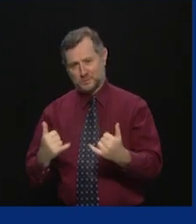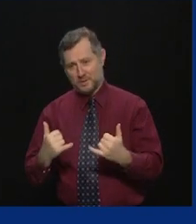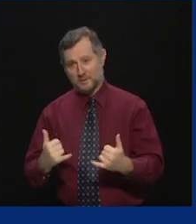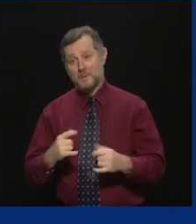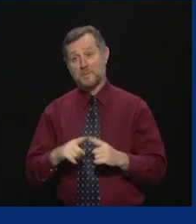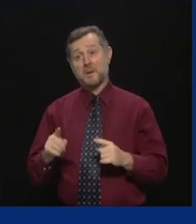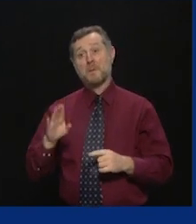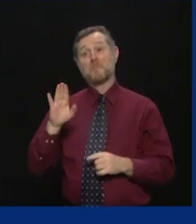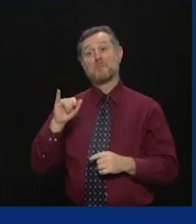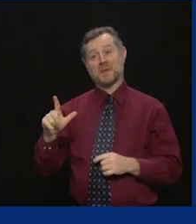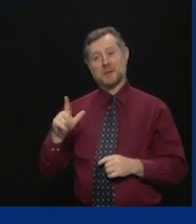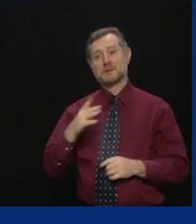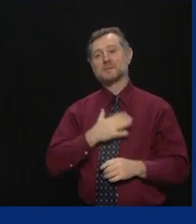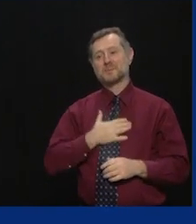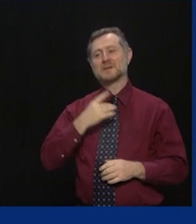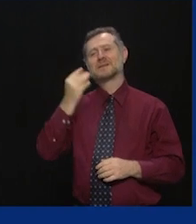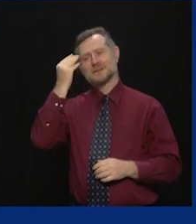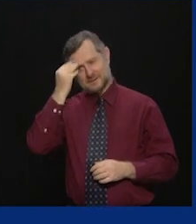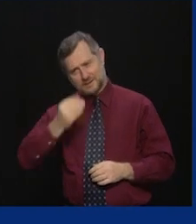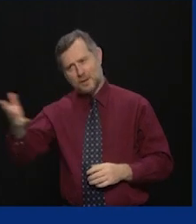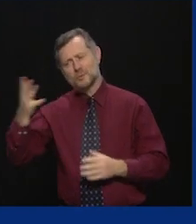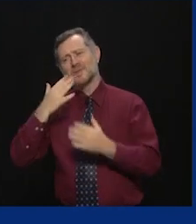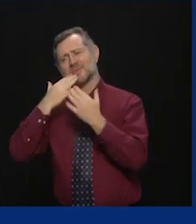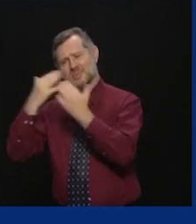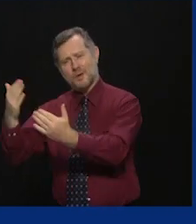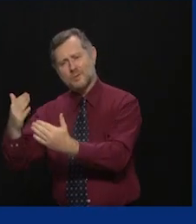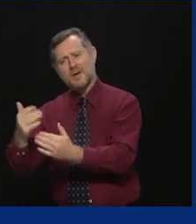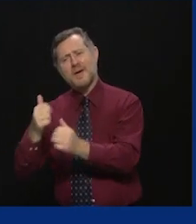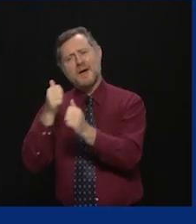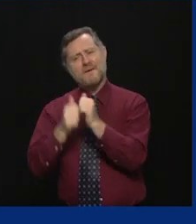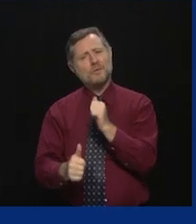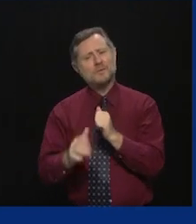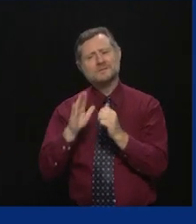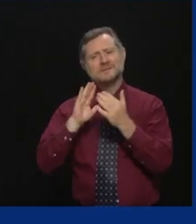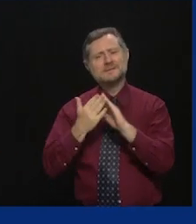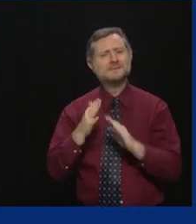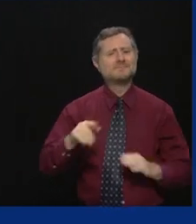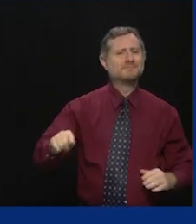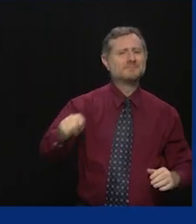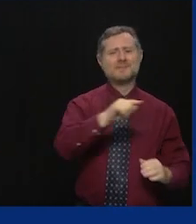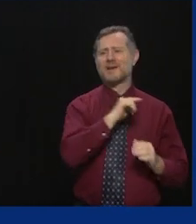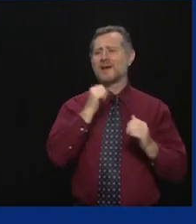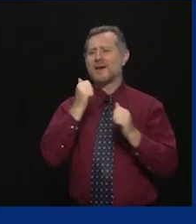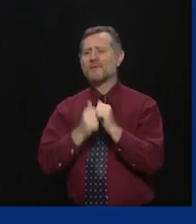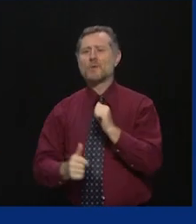Every city, every community, and every generation needs a